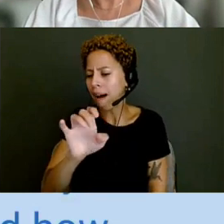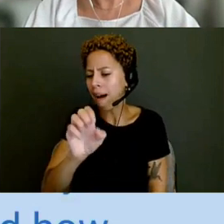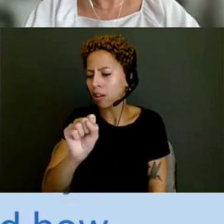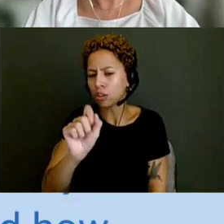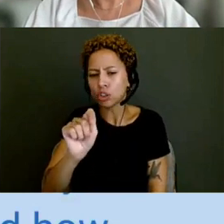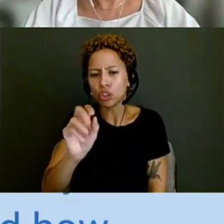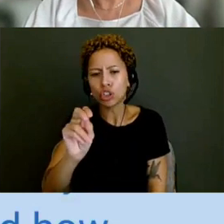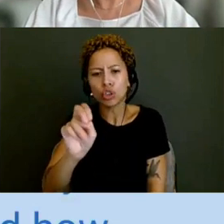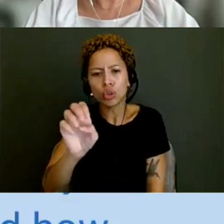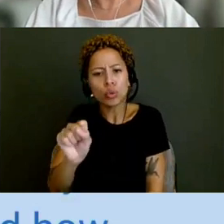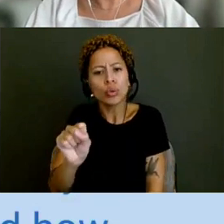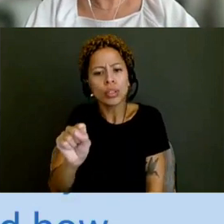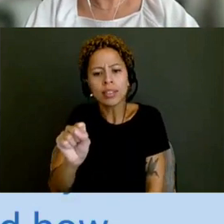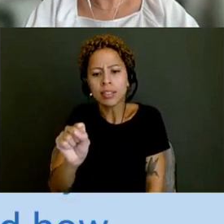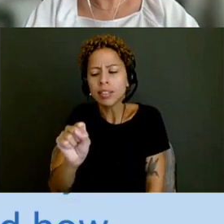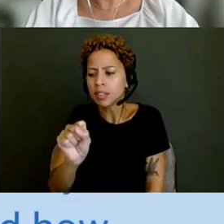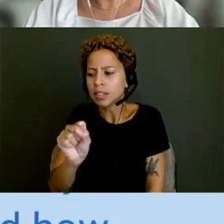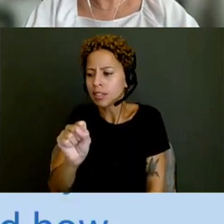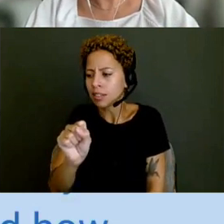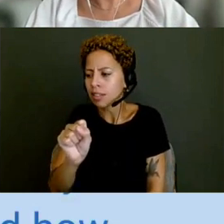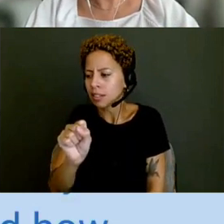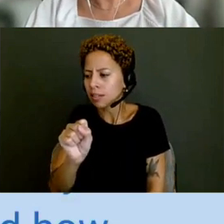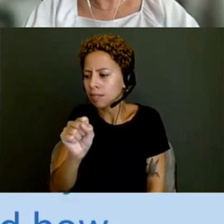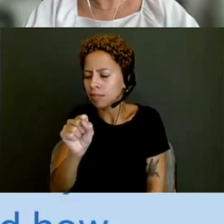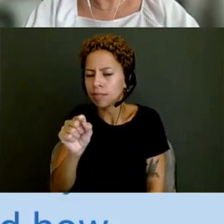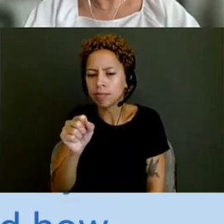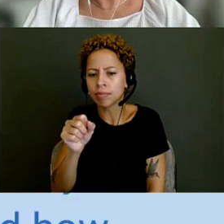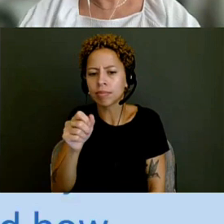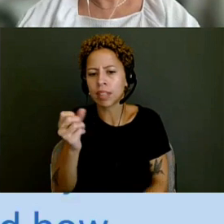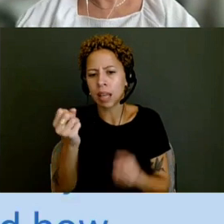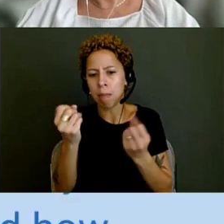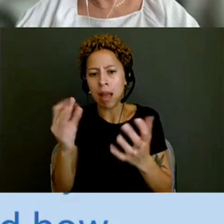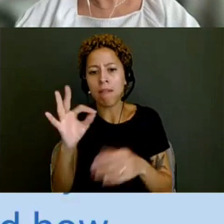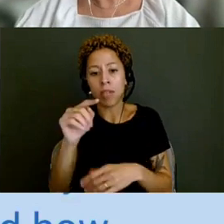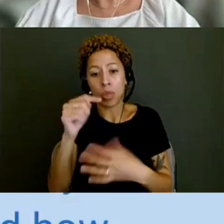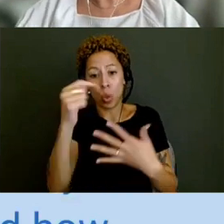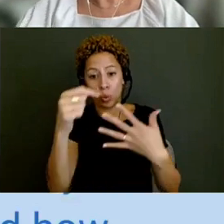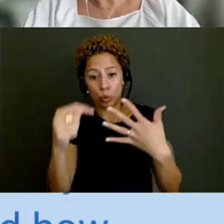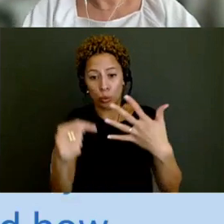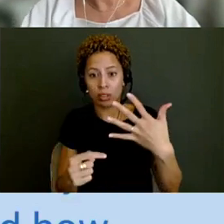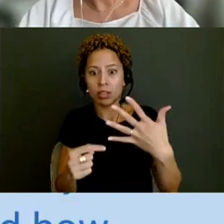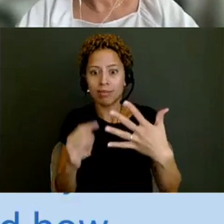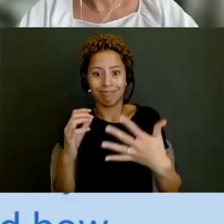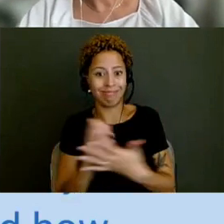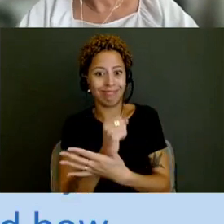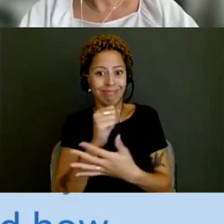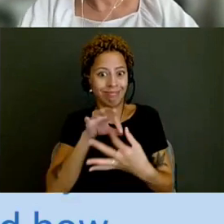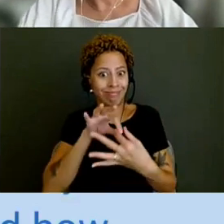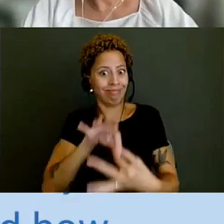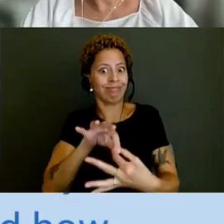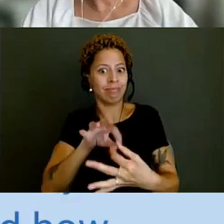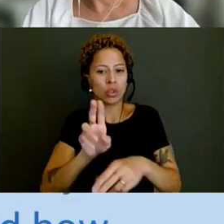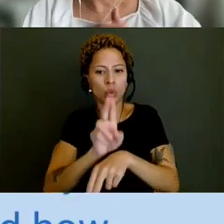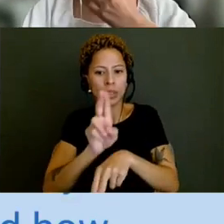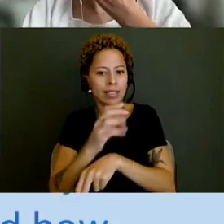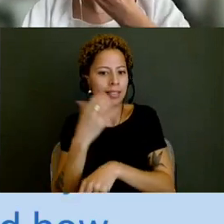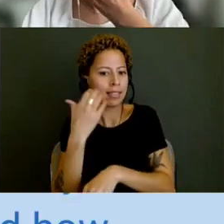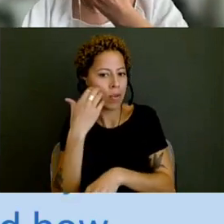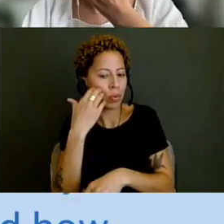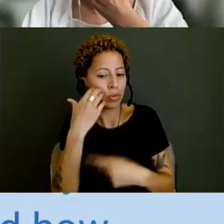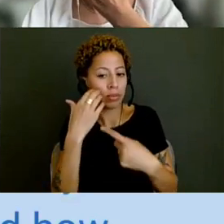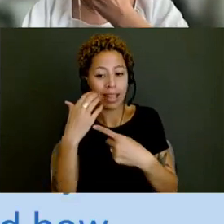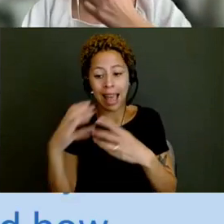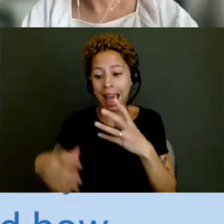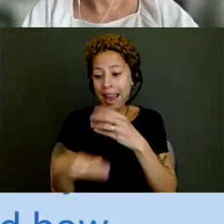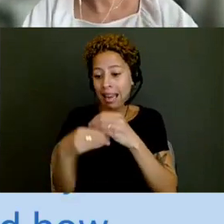have created, but a lot of them are about using cell phones. So I don't know if adding contacts is one of them, but